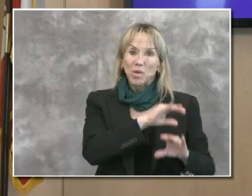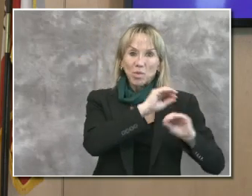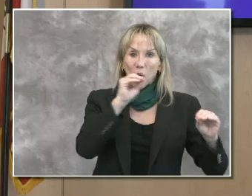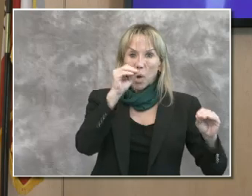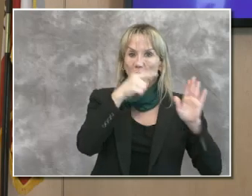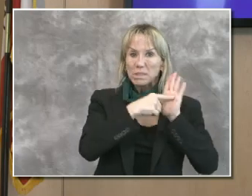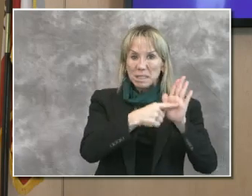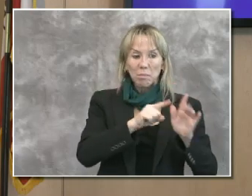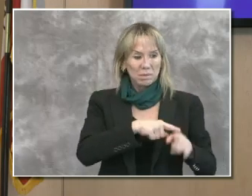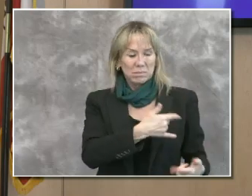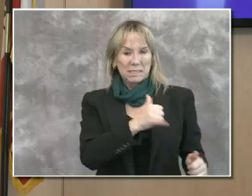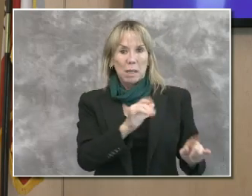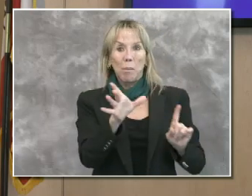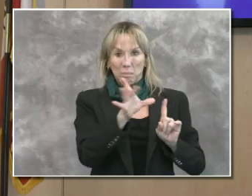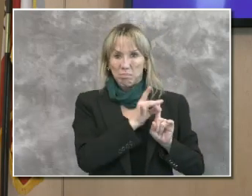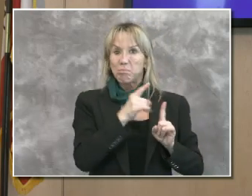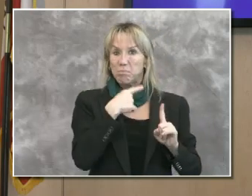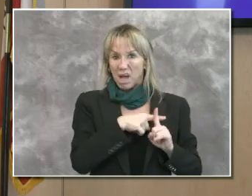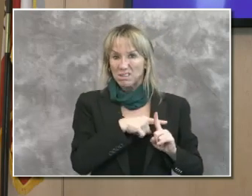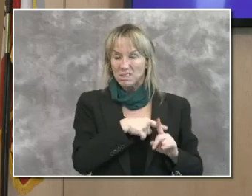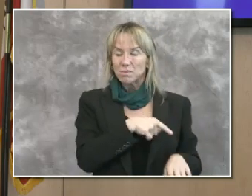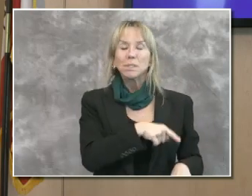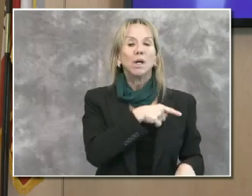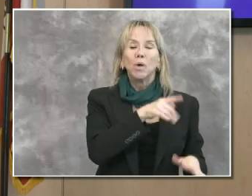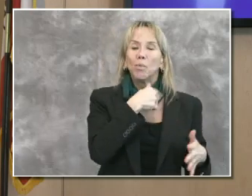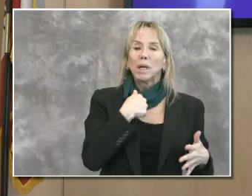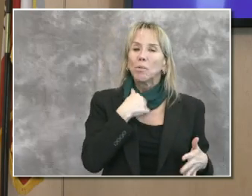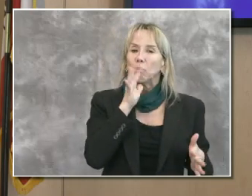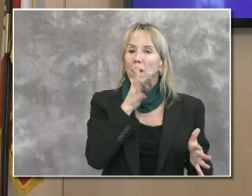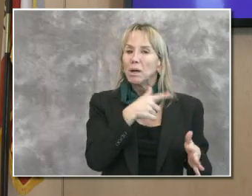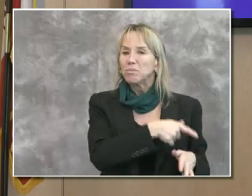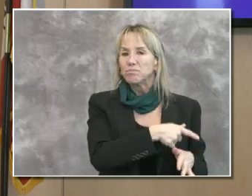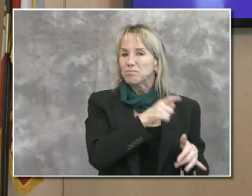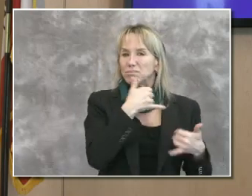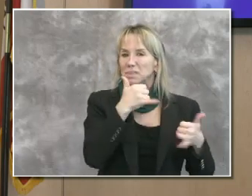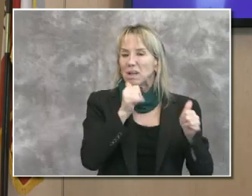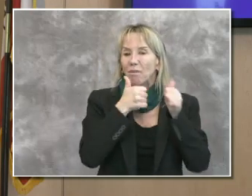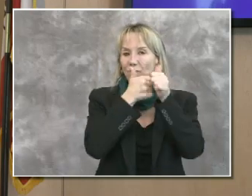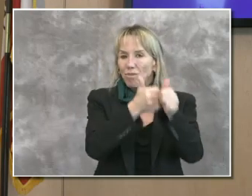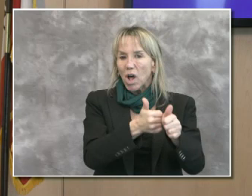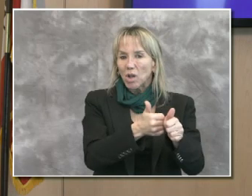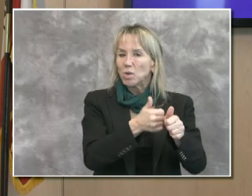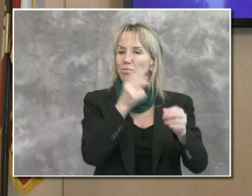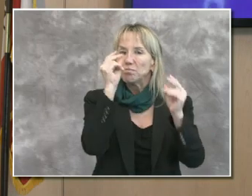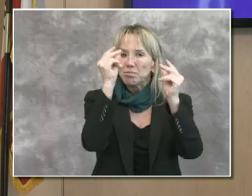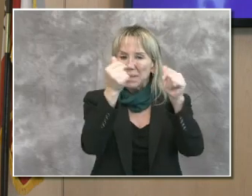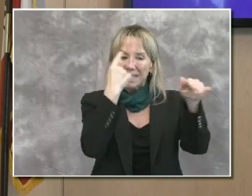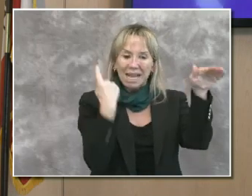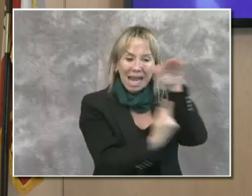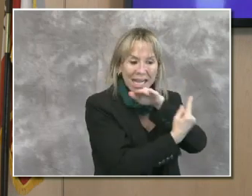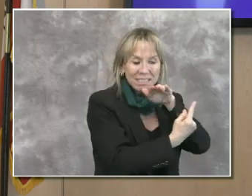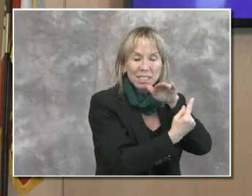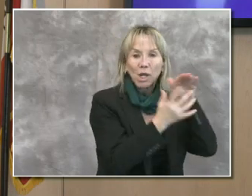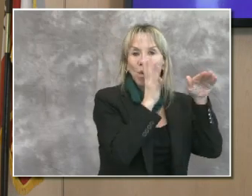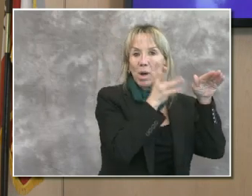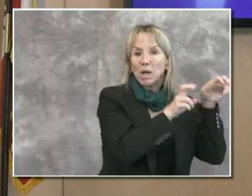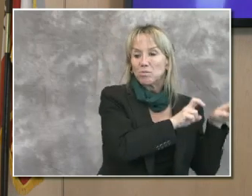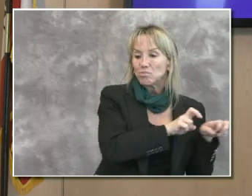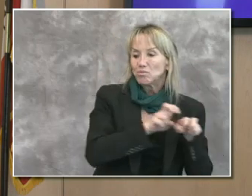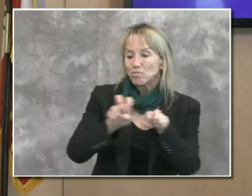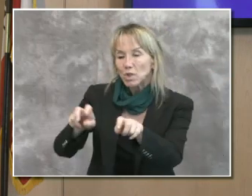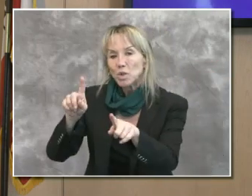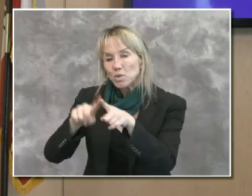positive will immediately follow the protocols that have already been put in place with immediate isolation, transportation to a public health motel